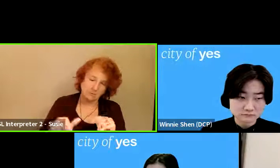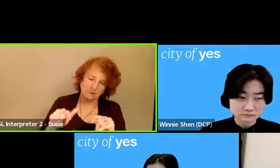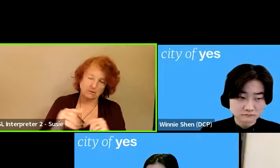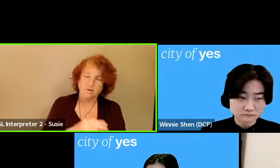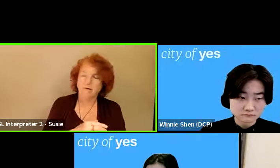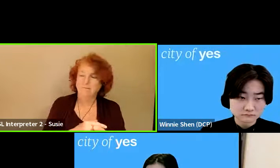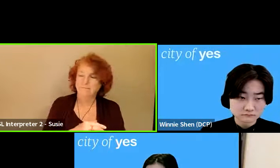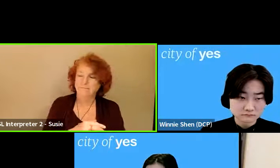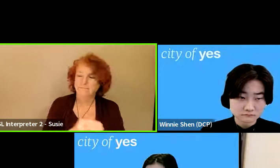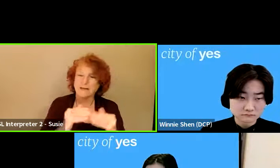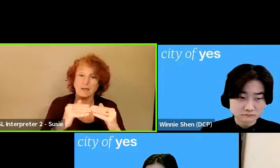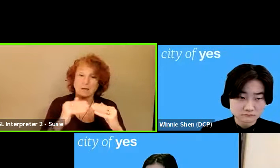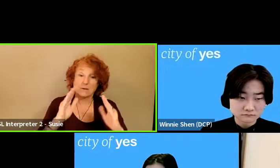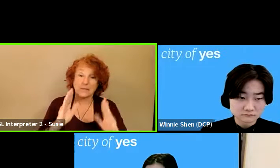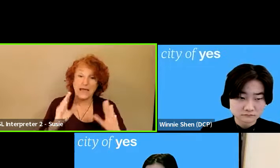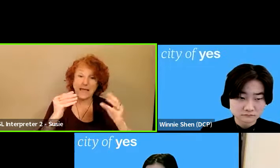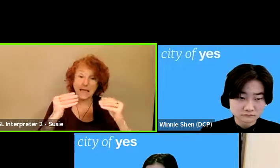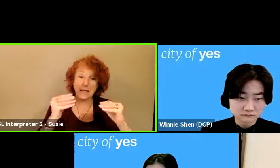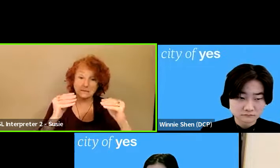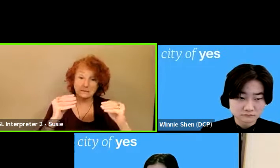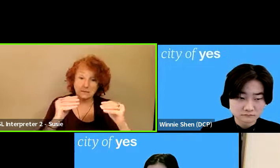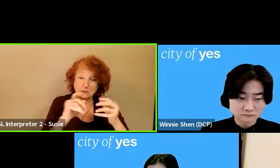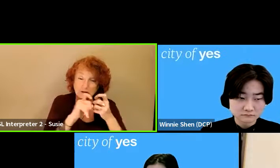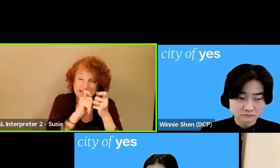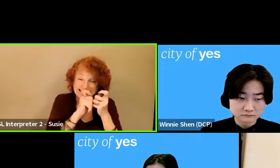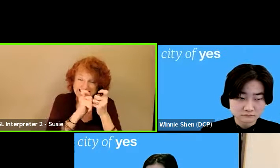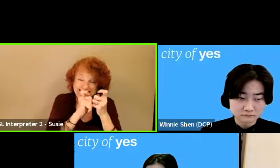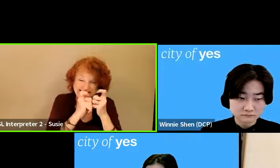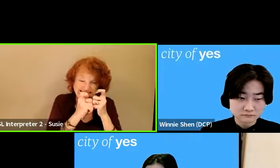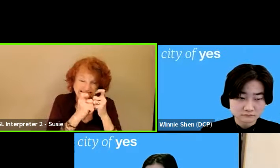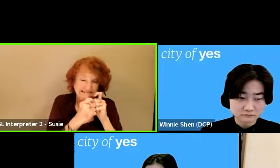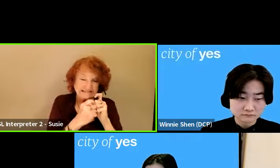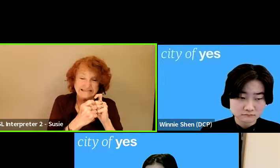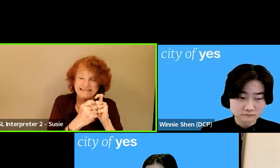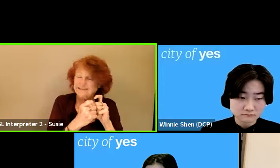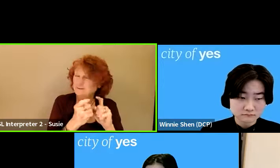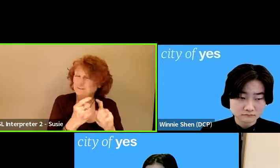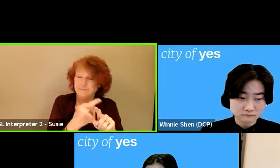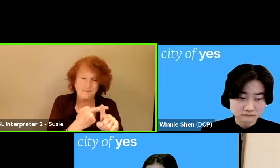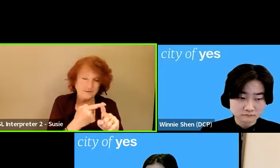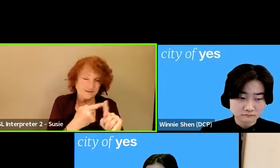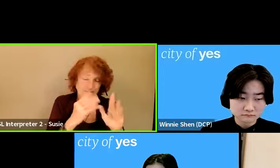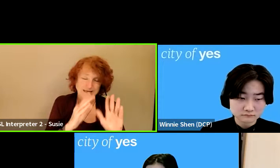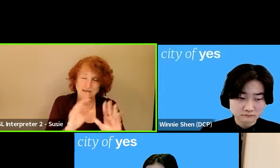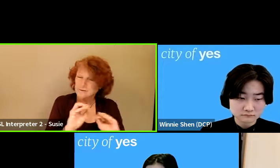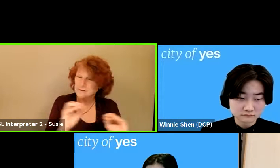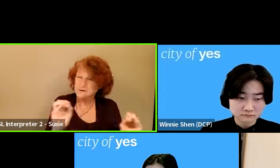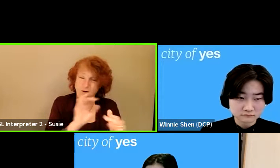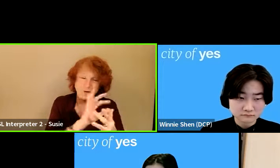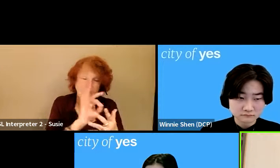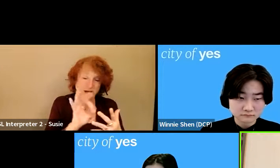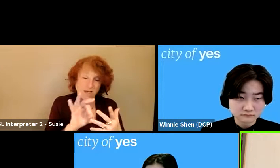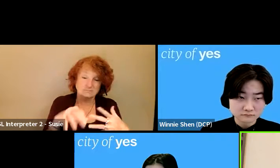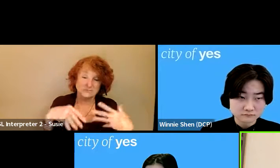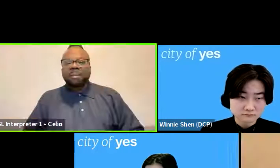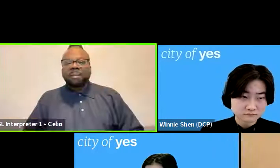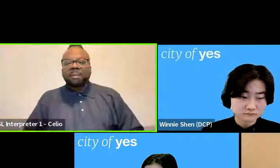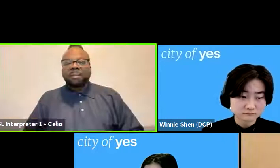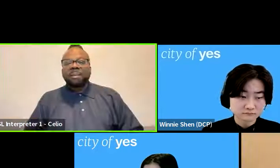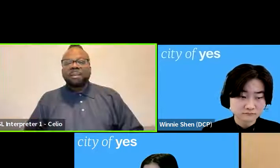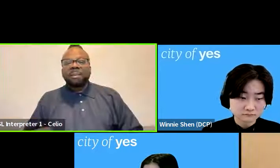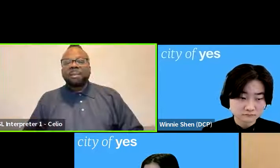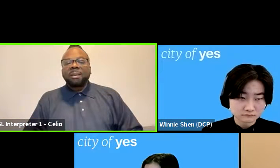the housing market is that tight, when tenants just don't have options, then, that's